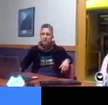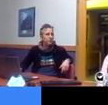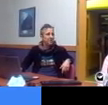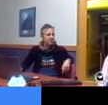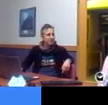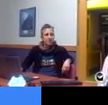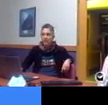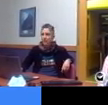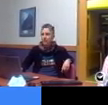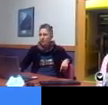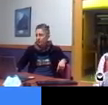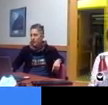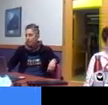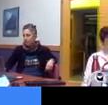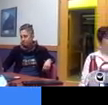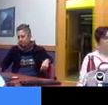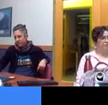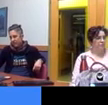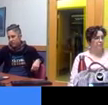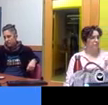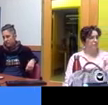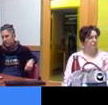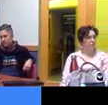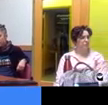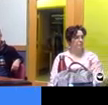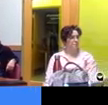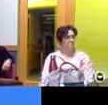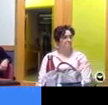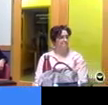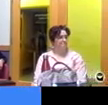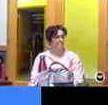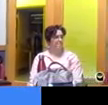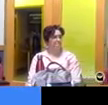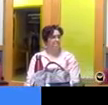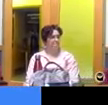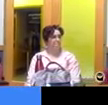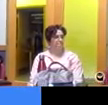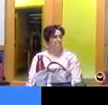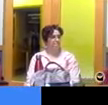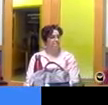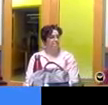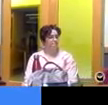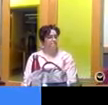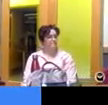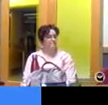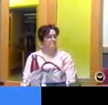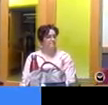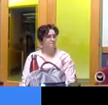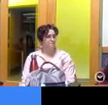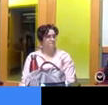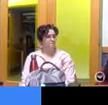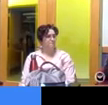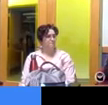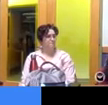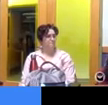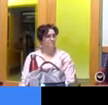country really, really needs this care. And so just keeping in mind that. And then I think things that you can do,